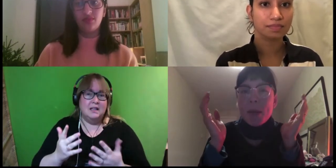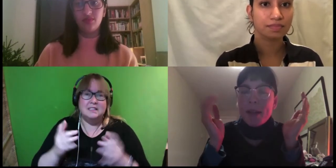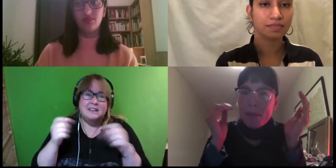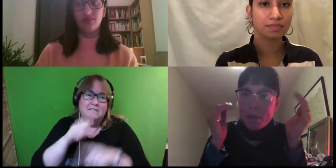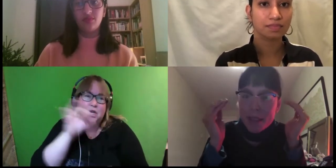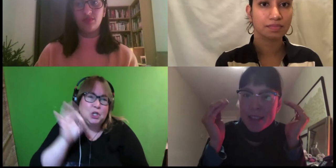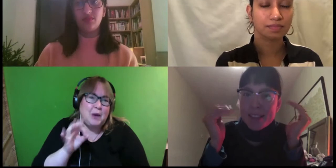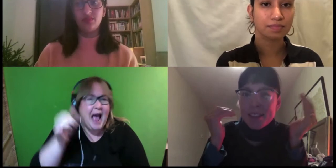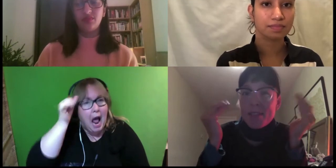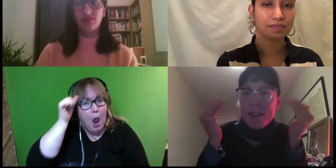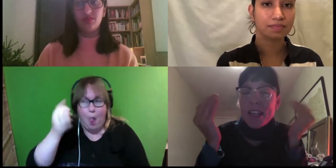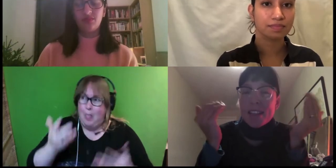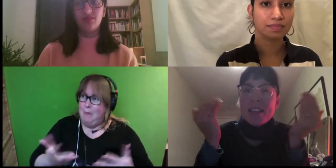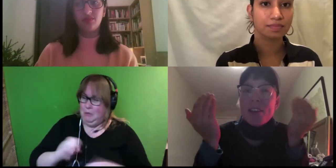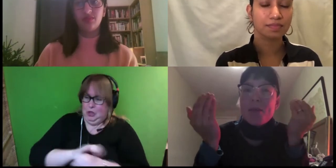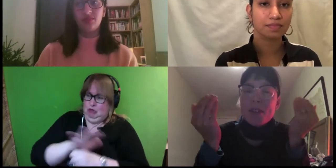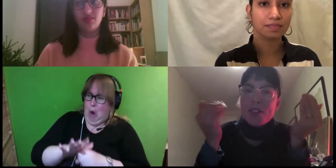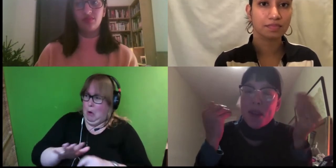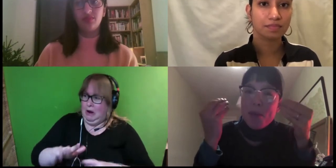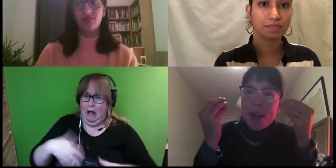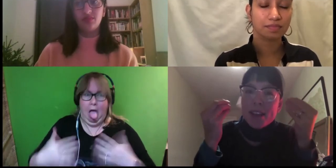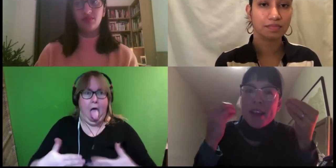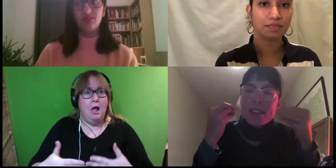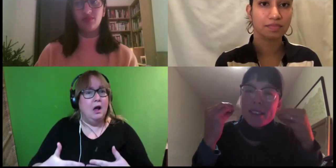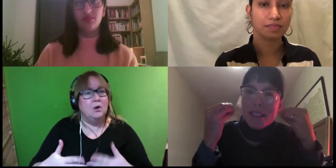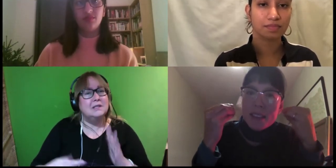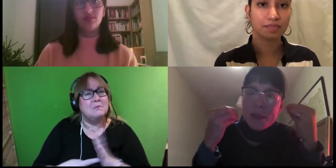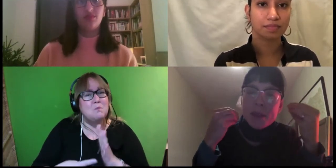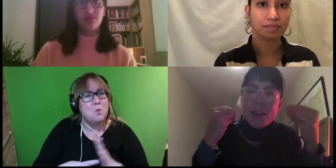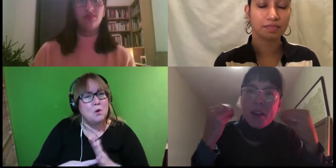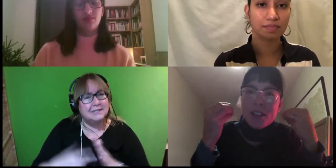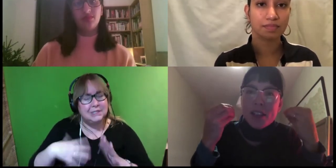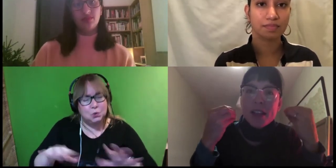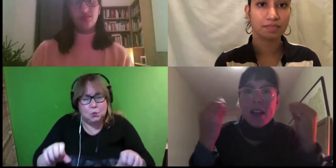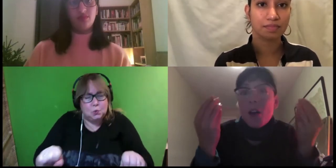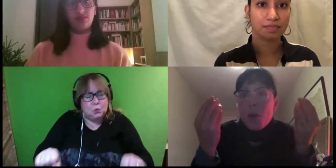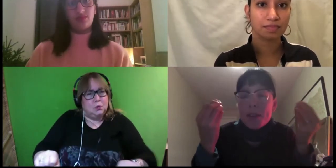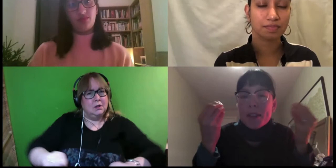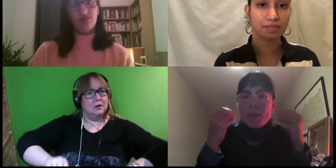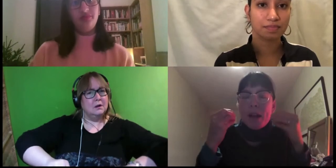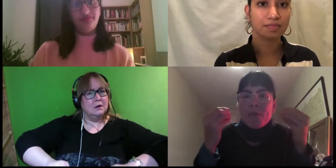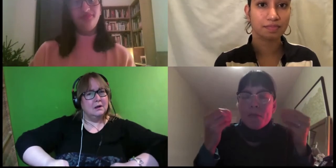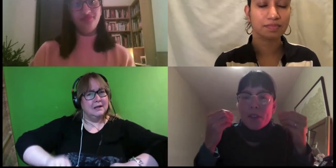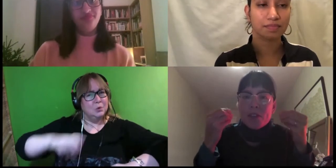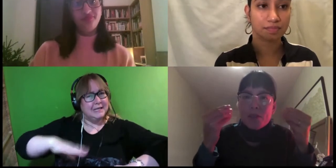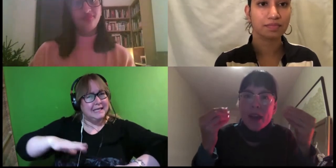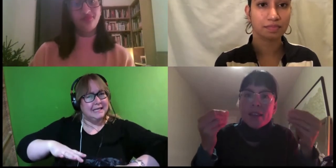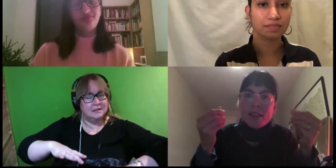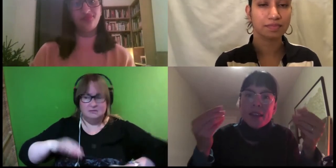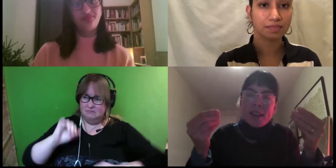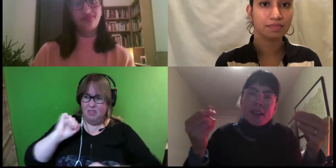but it's still a very necessary one to try and break down, and it's something that Harshlight, I hope, is a platform for us to